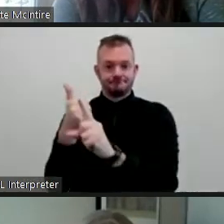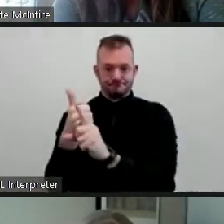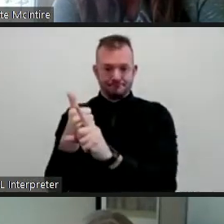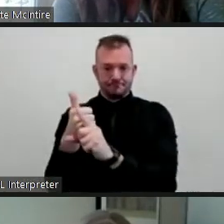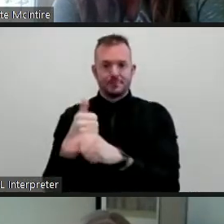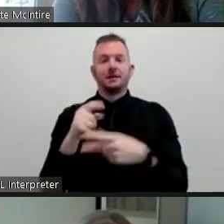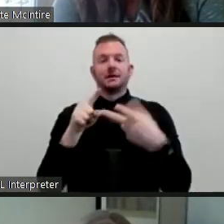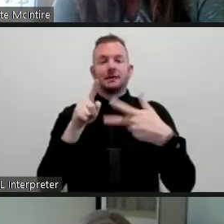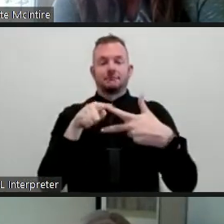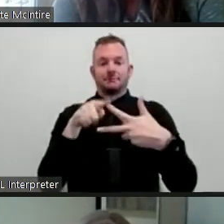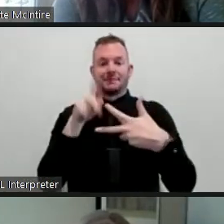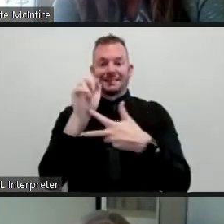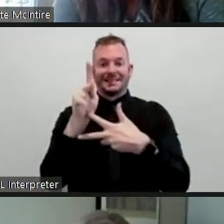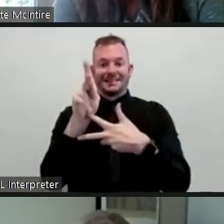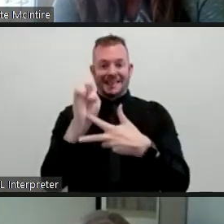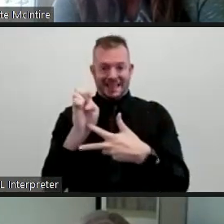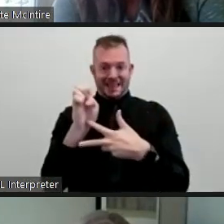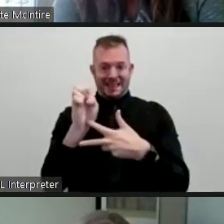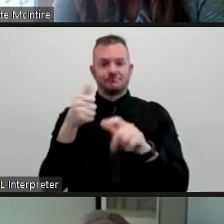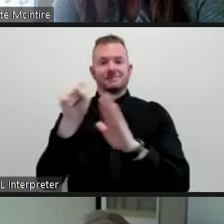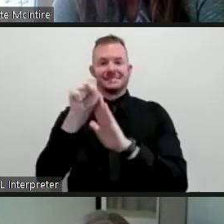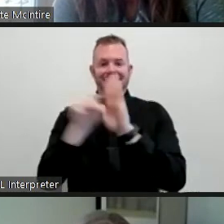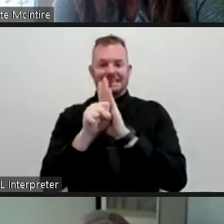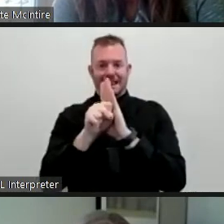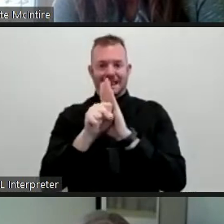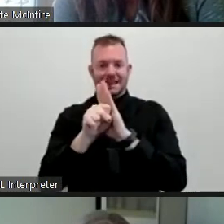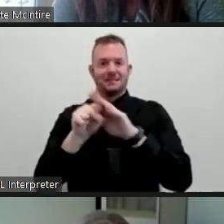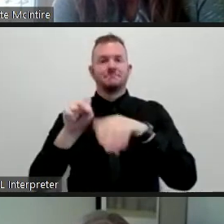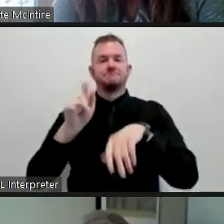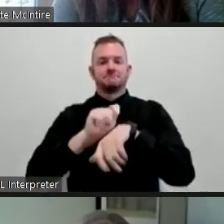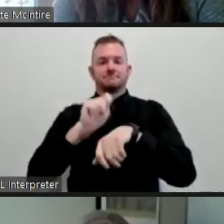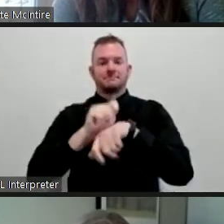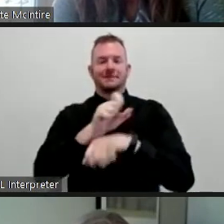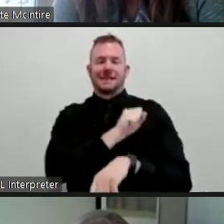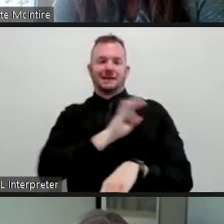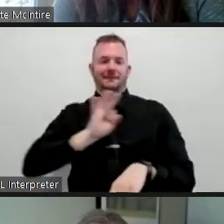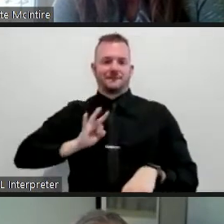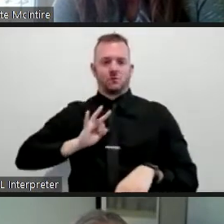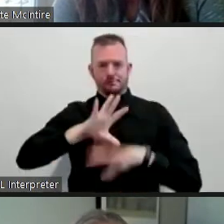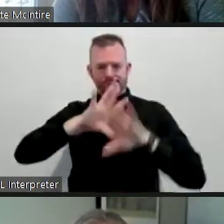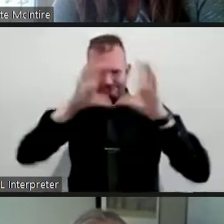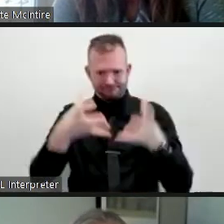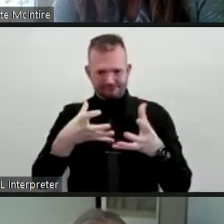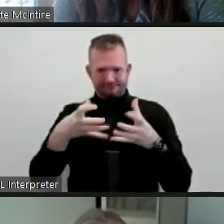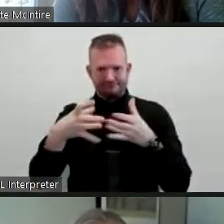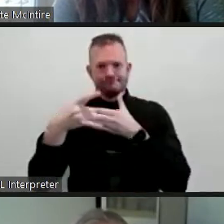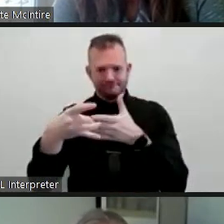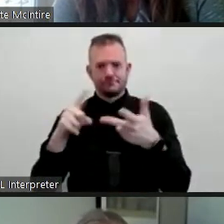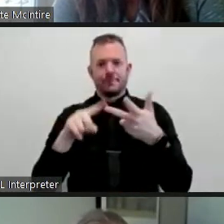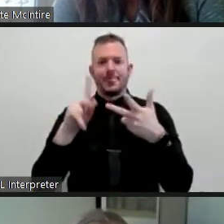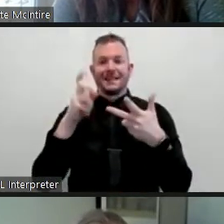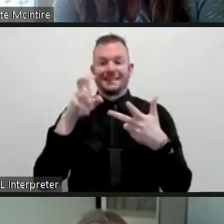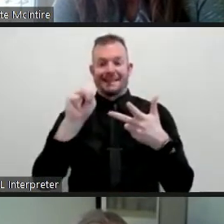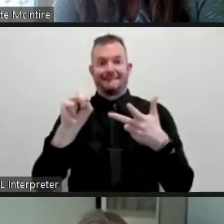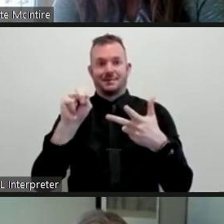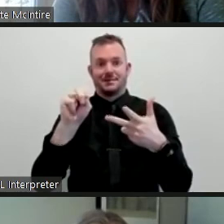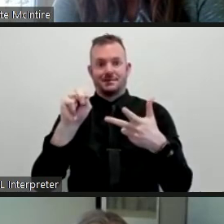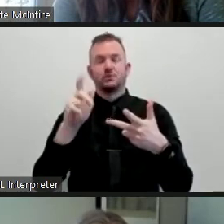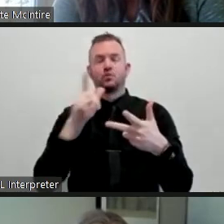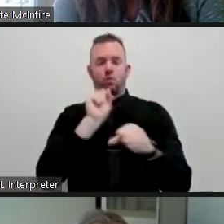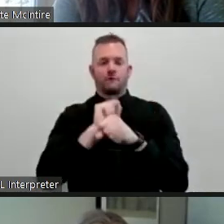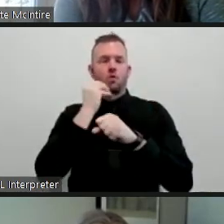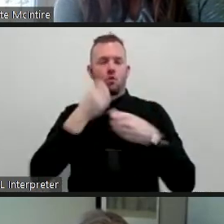Vaccine Task Force, Kevin Klein, Director, Colorado Division of Homeland Security and Emergency Management, and Scott Sherman, Brigadier General. And